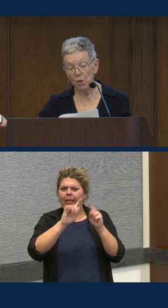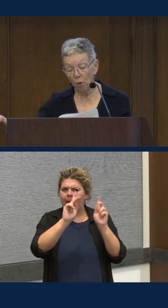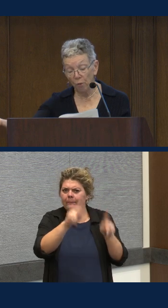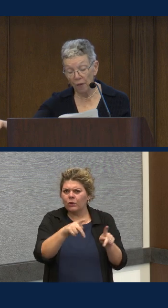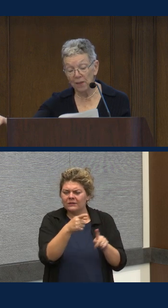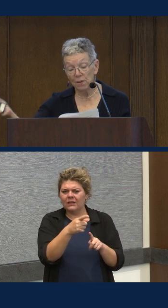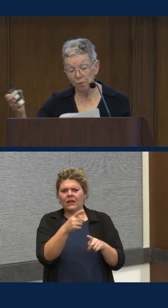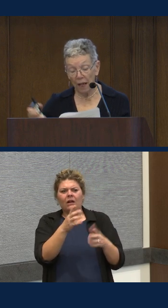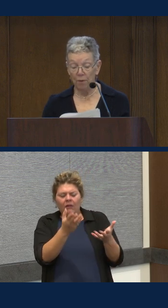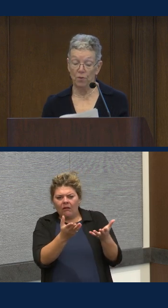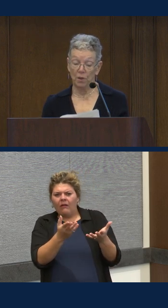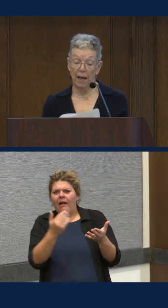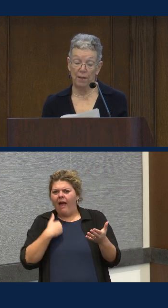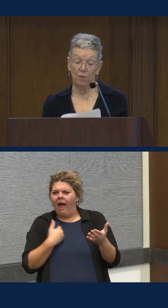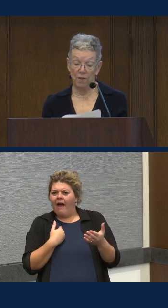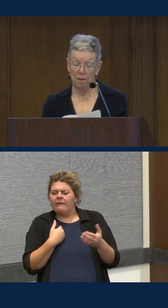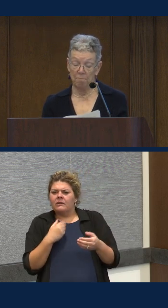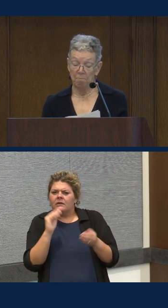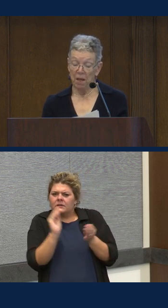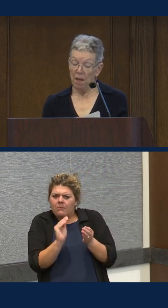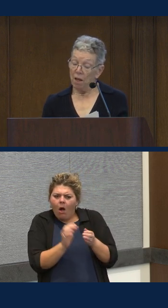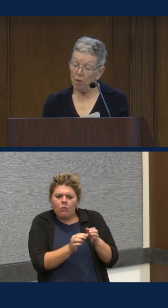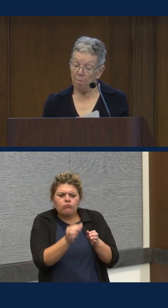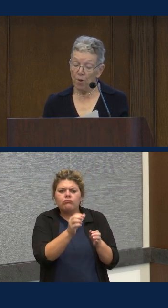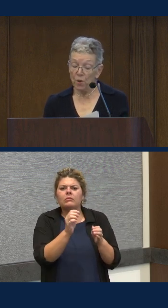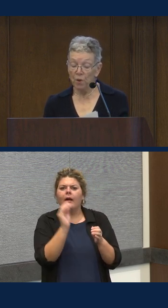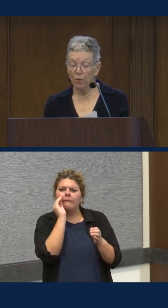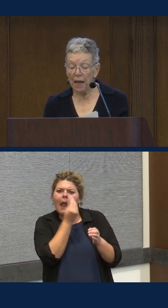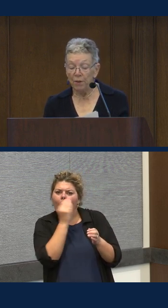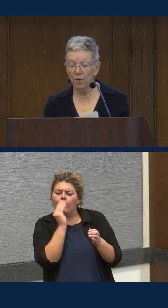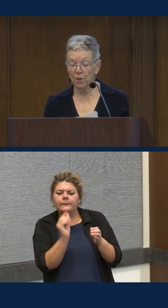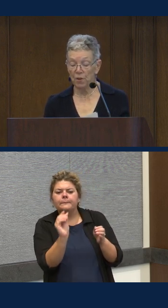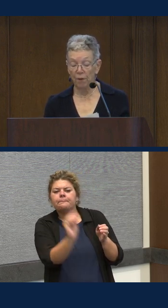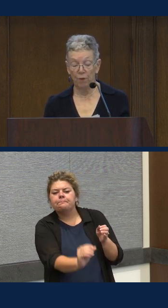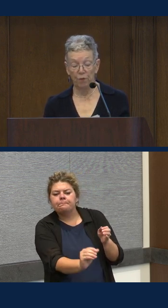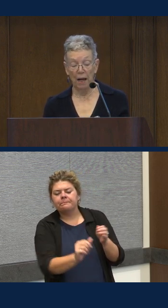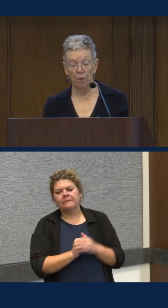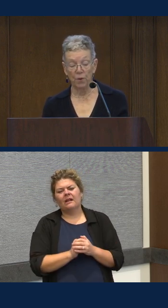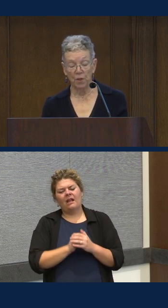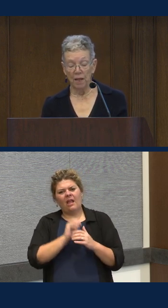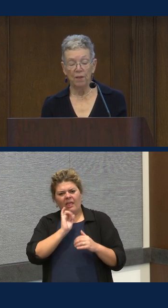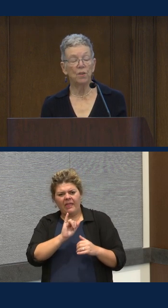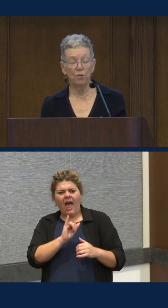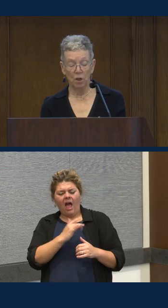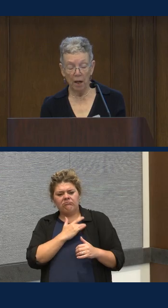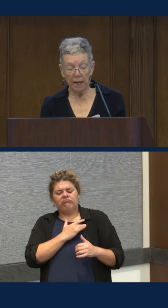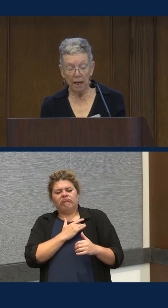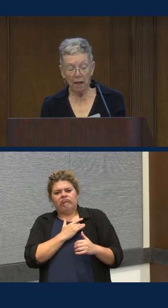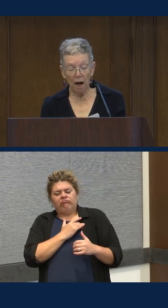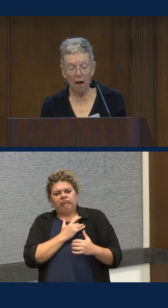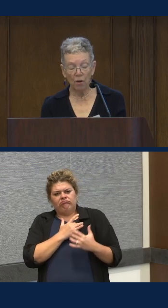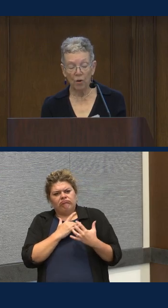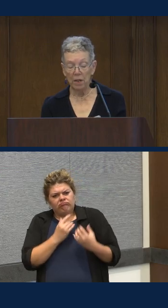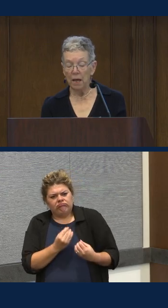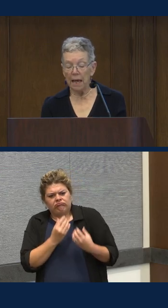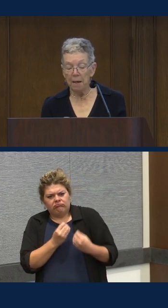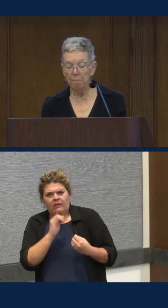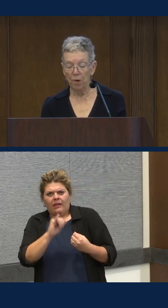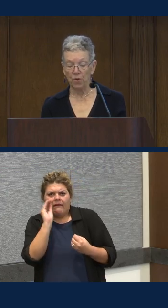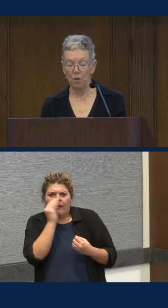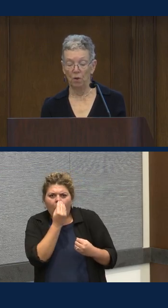placed a small vase of flowers at his feet. The personal tenderness of the flowers in such an